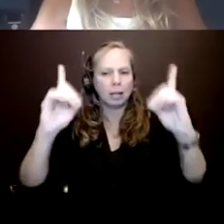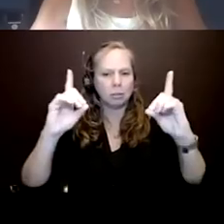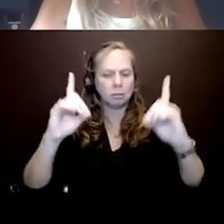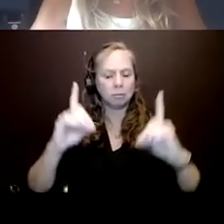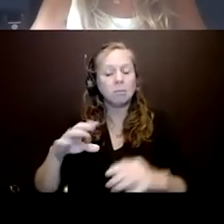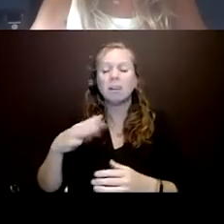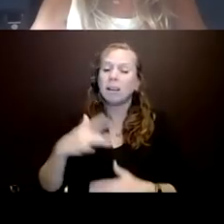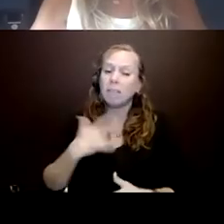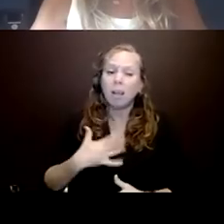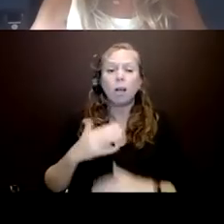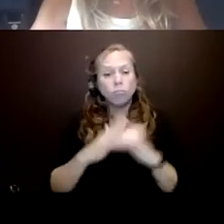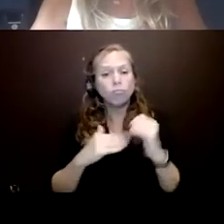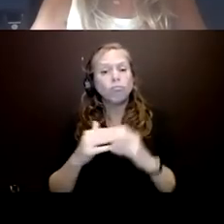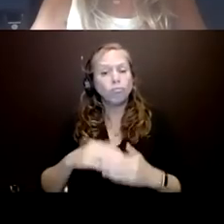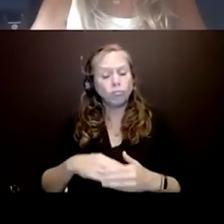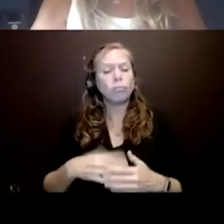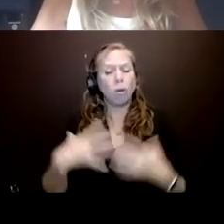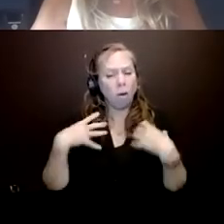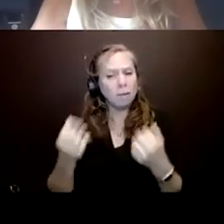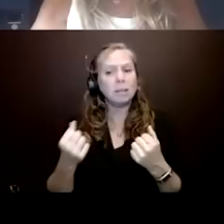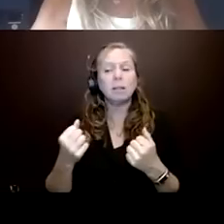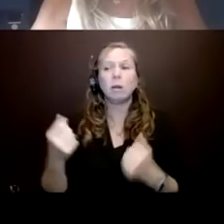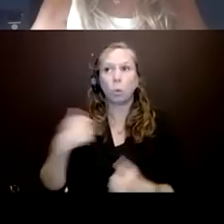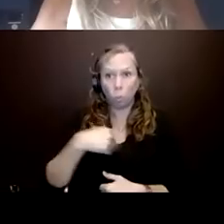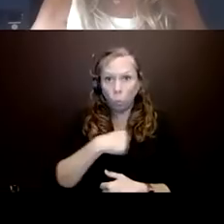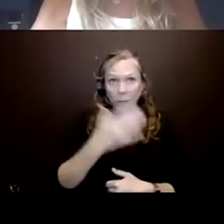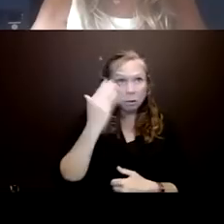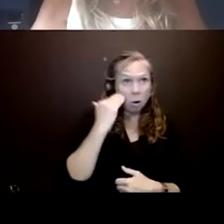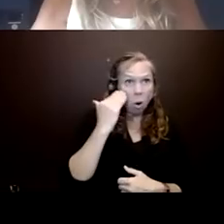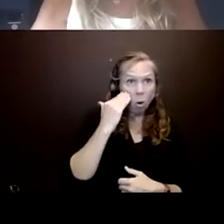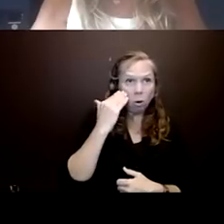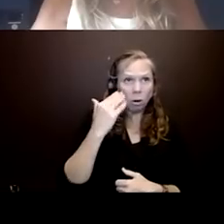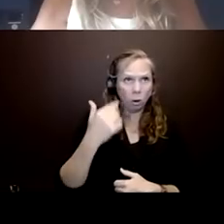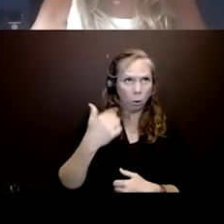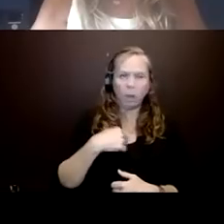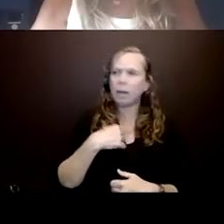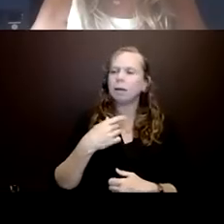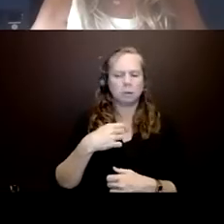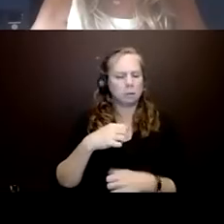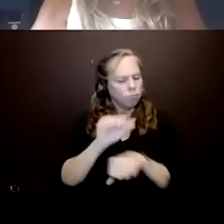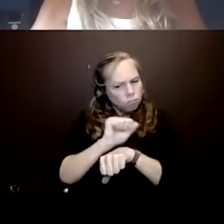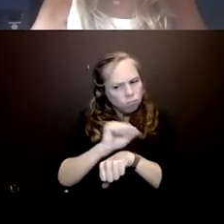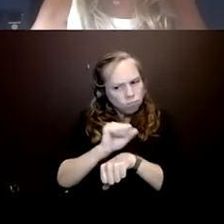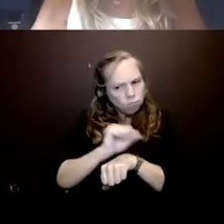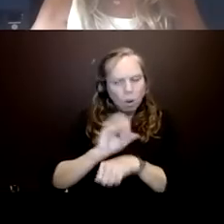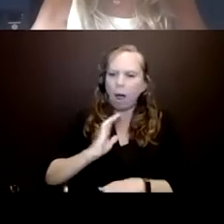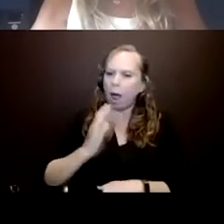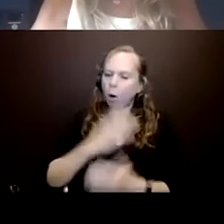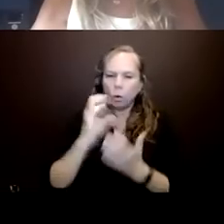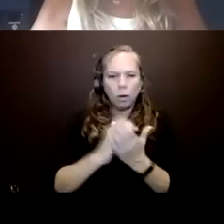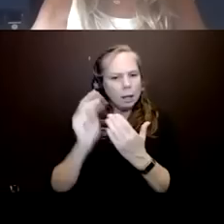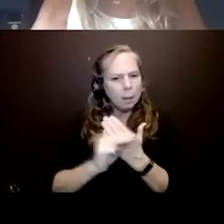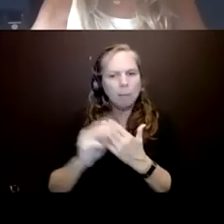assured that we will continue what we know in Round Rock. We're known for rigor in our curriculum, We're also known for